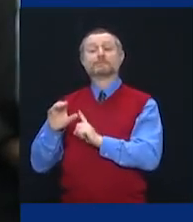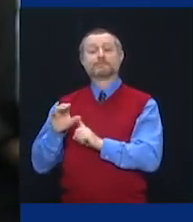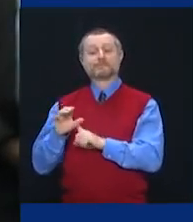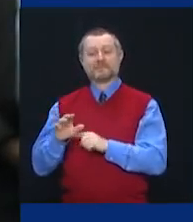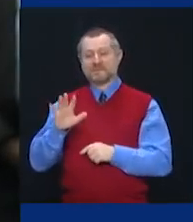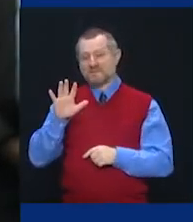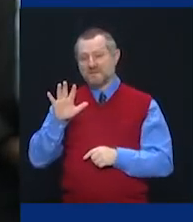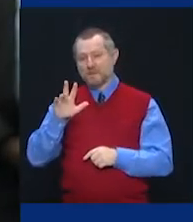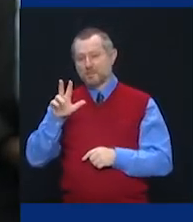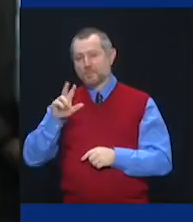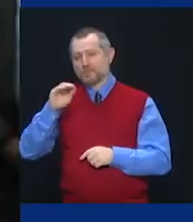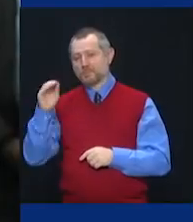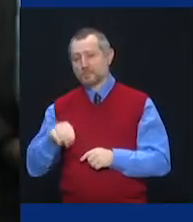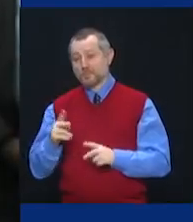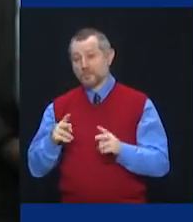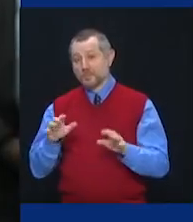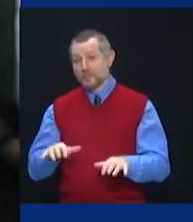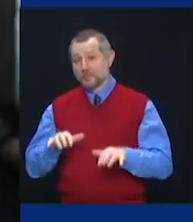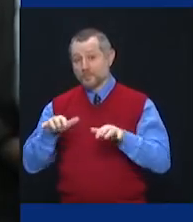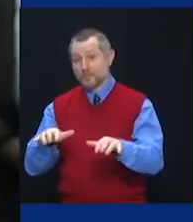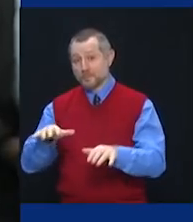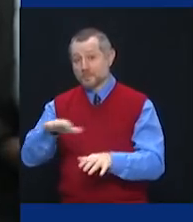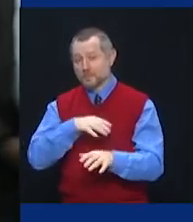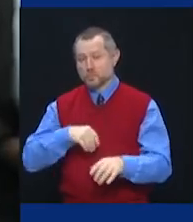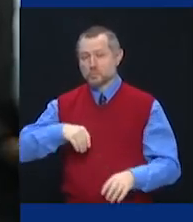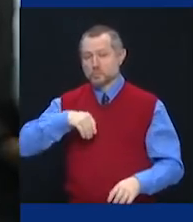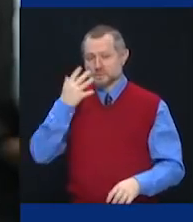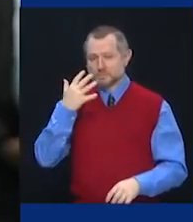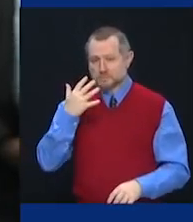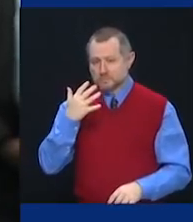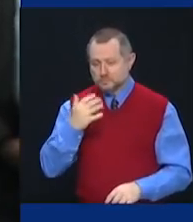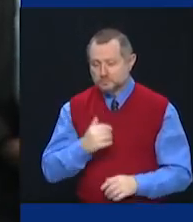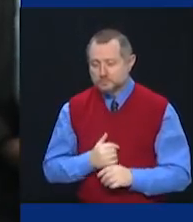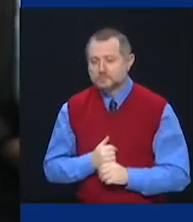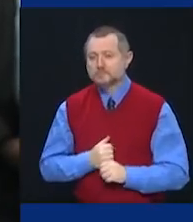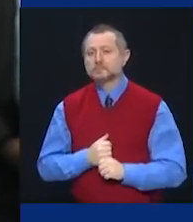53% of the population is white.